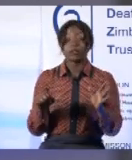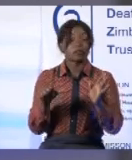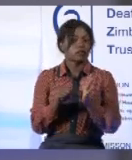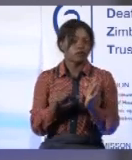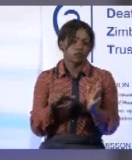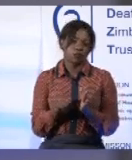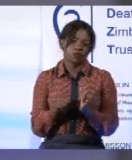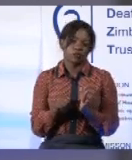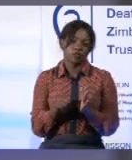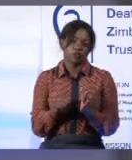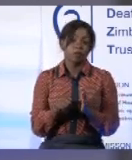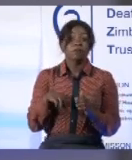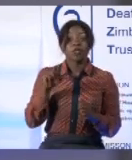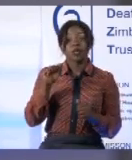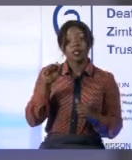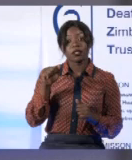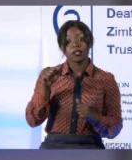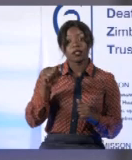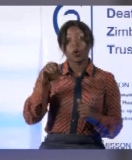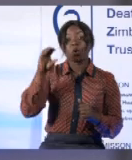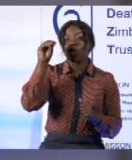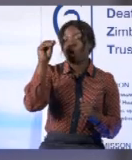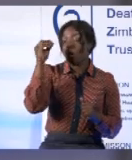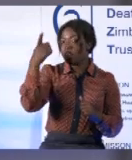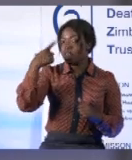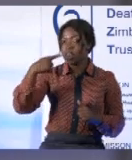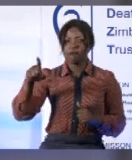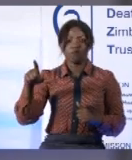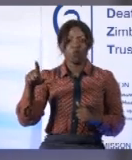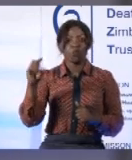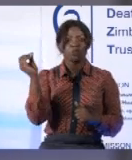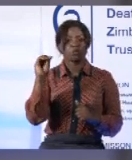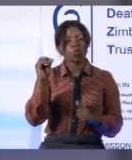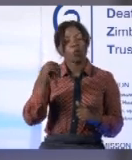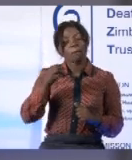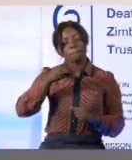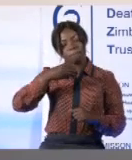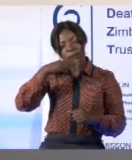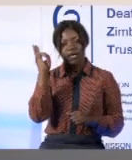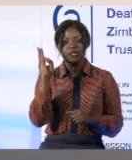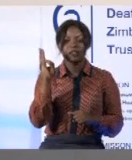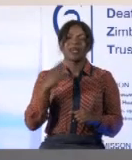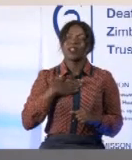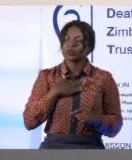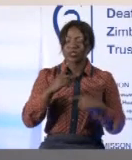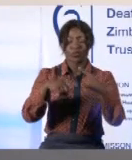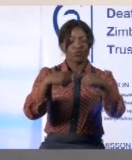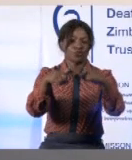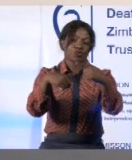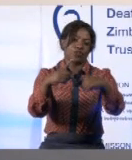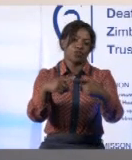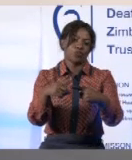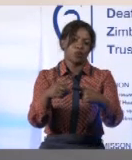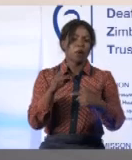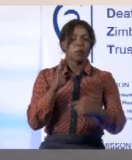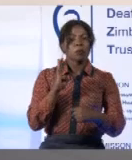I had passed my O levels and I wanted to continue with my education, so